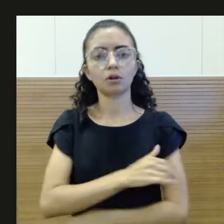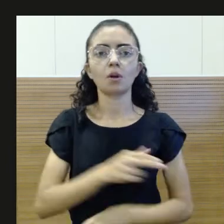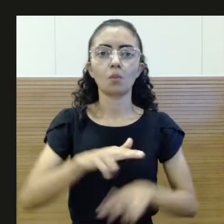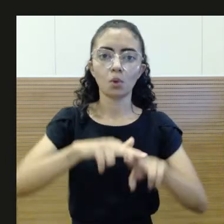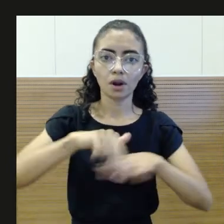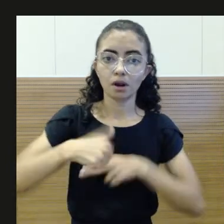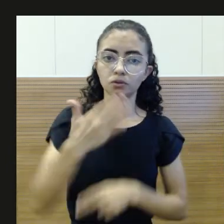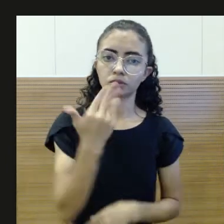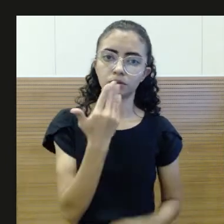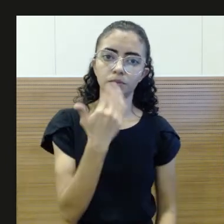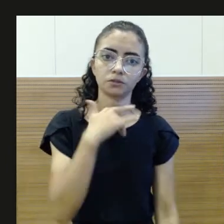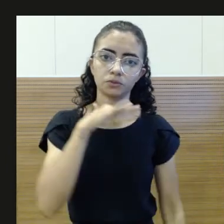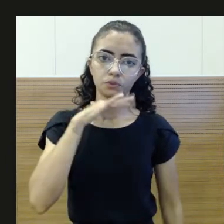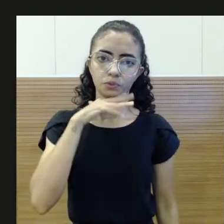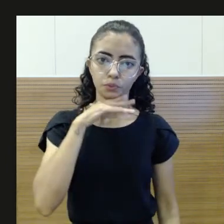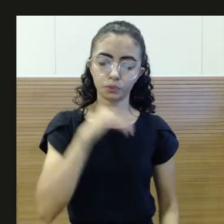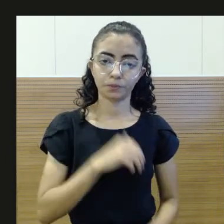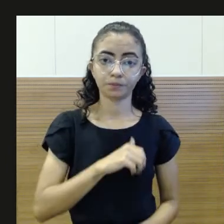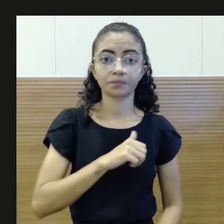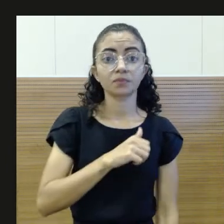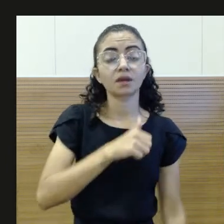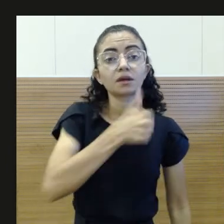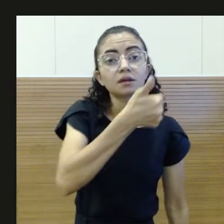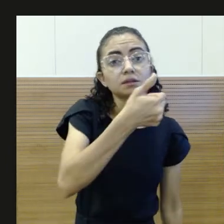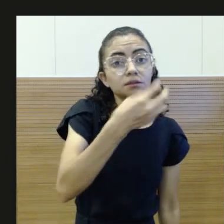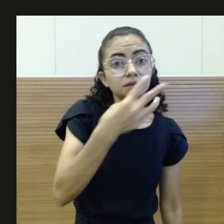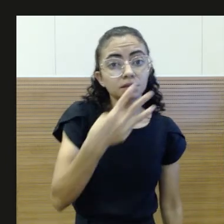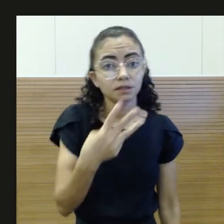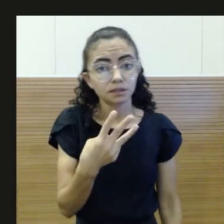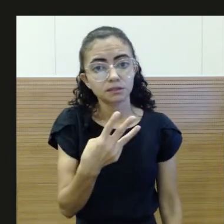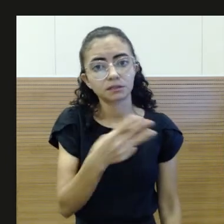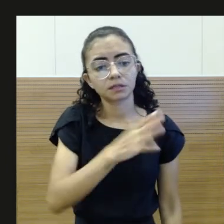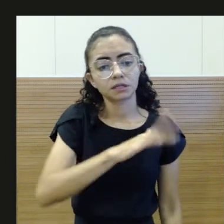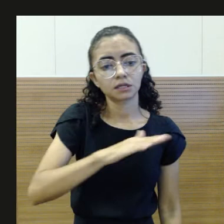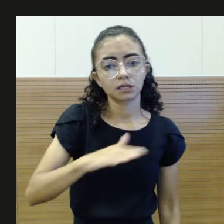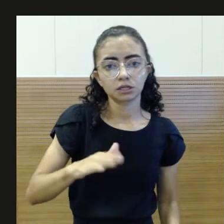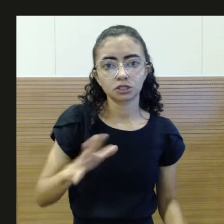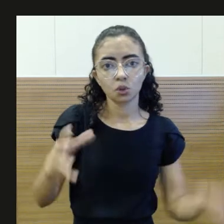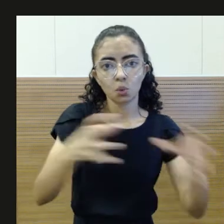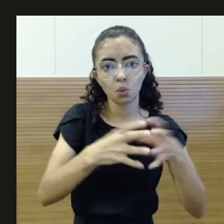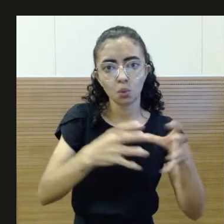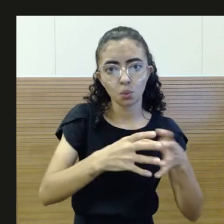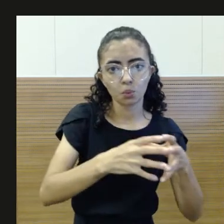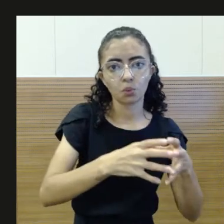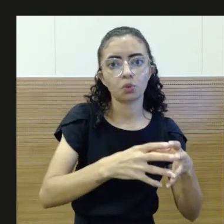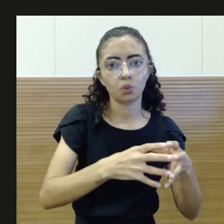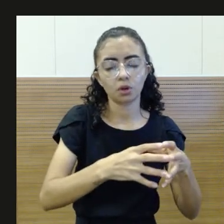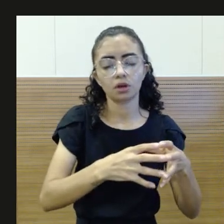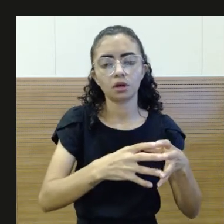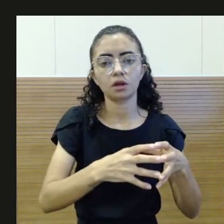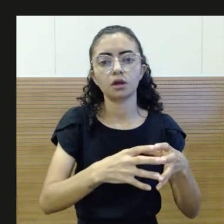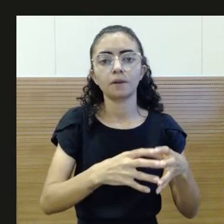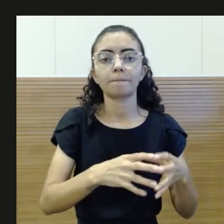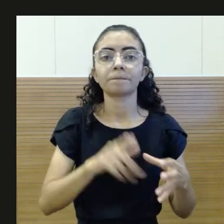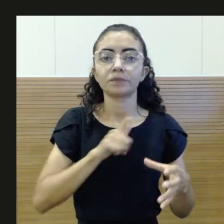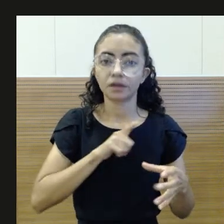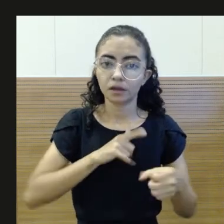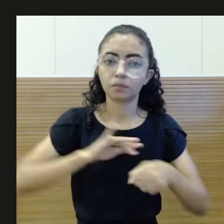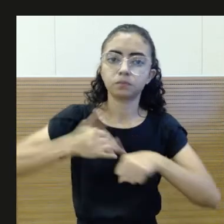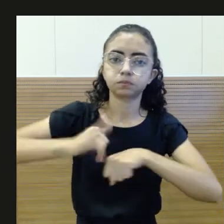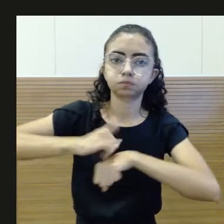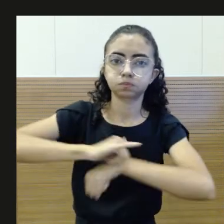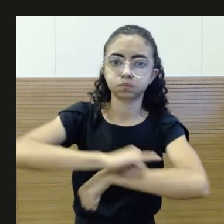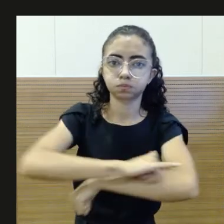sustainable. And then in the food guide of Brazilian children below 2 years of age, we were able to add some